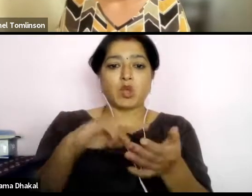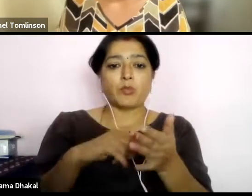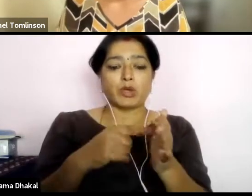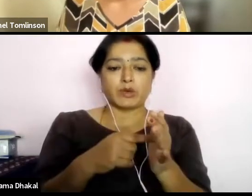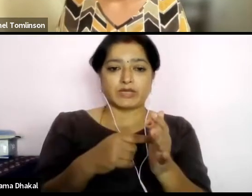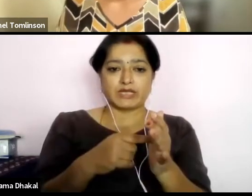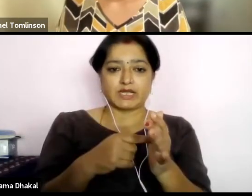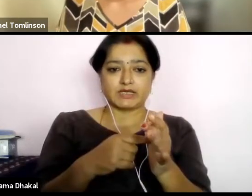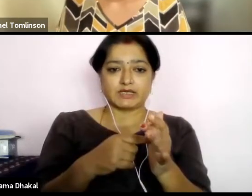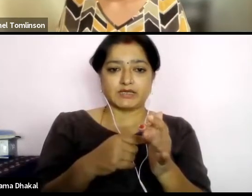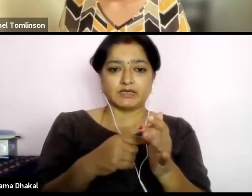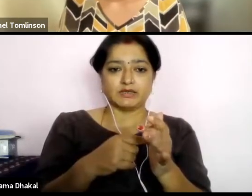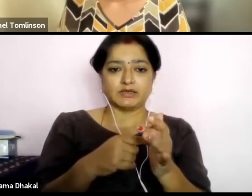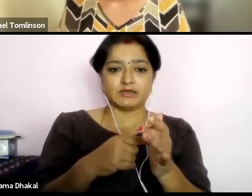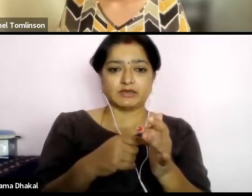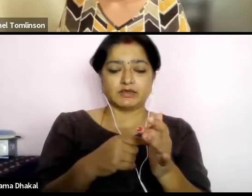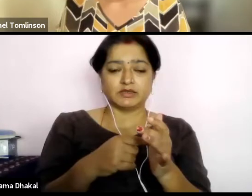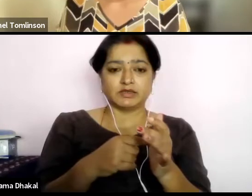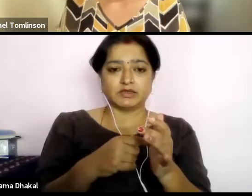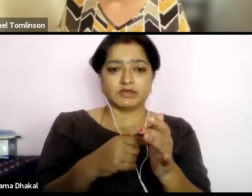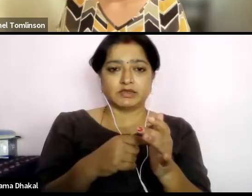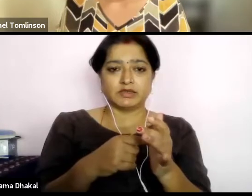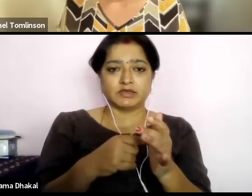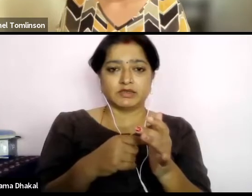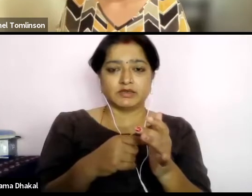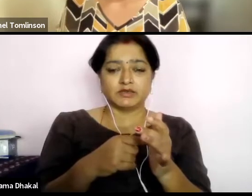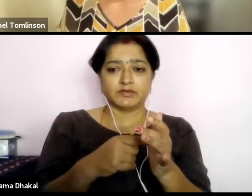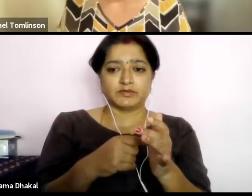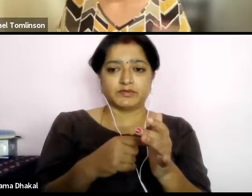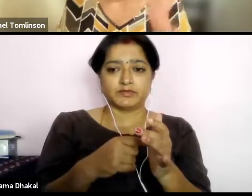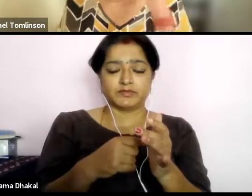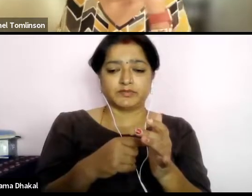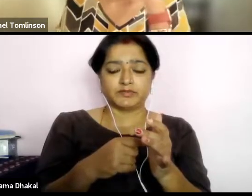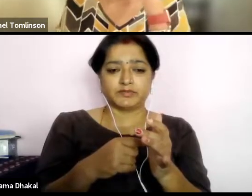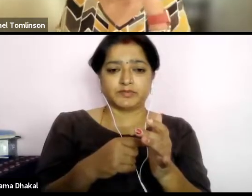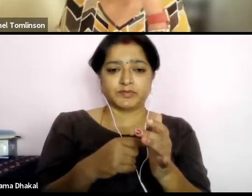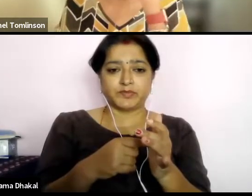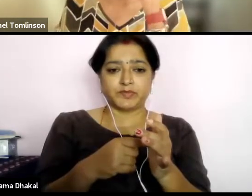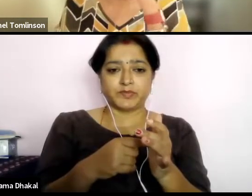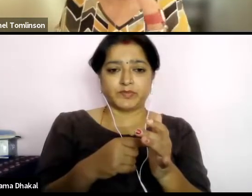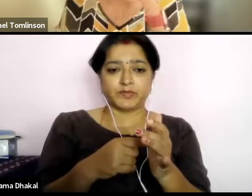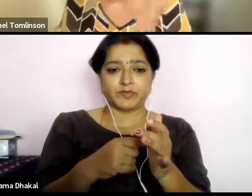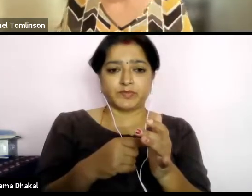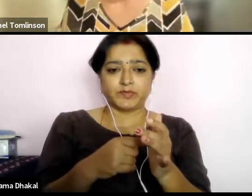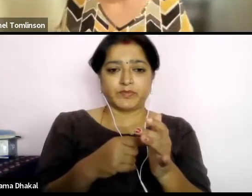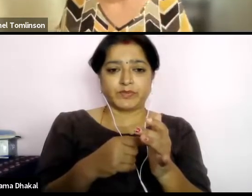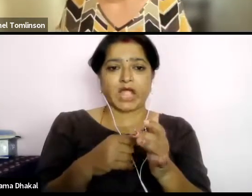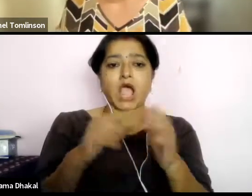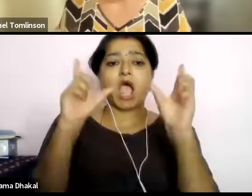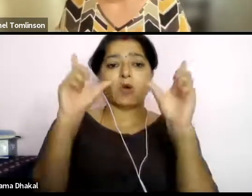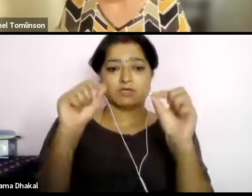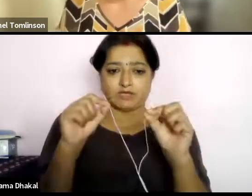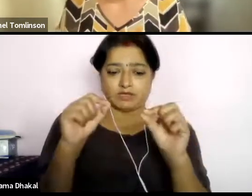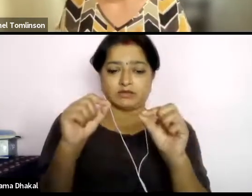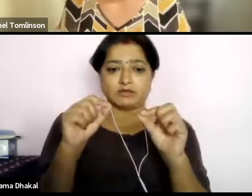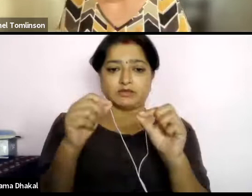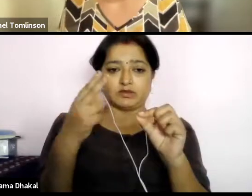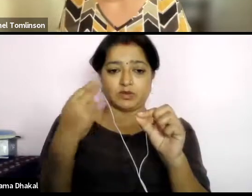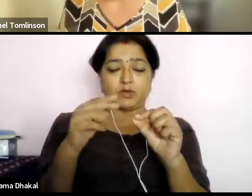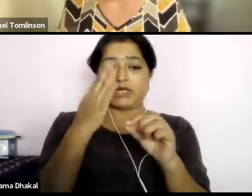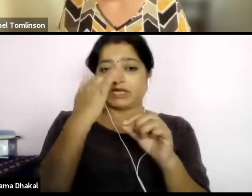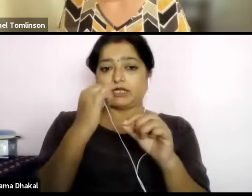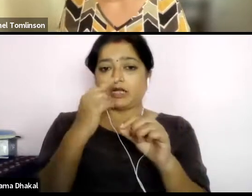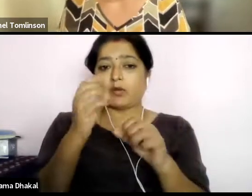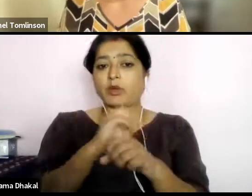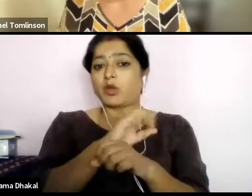during the COVID-19 pandemic because a lot of persons lost their jobs. So we try